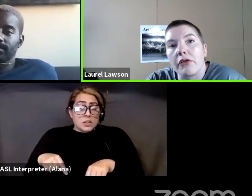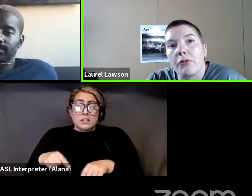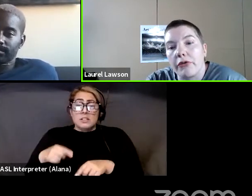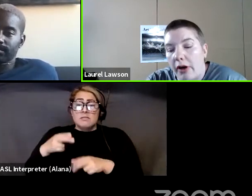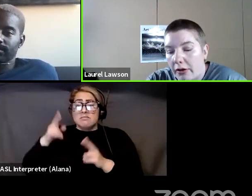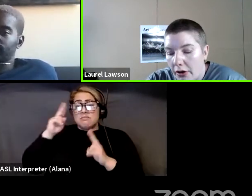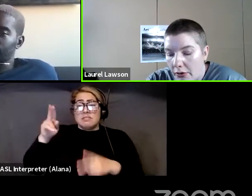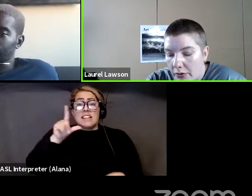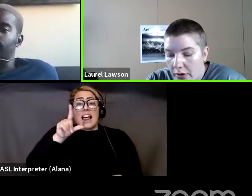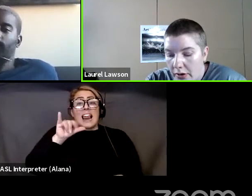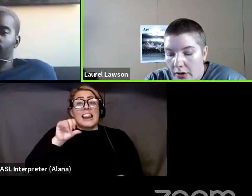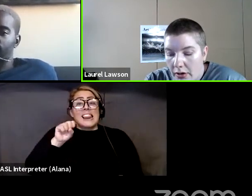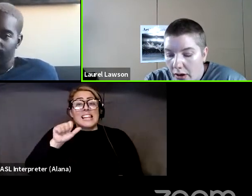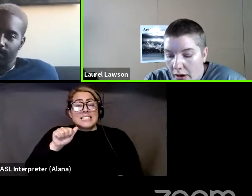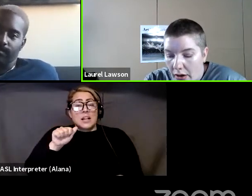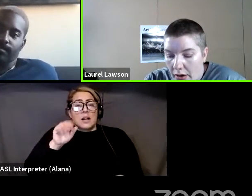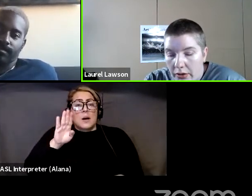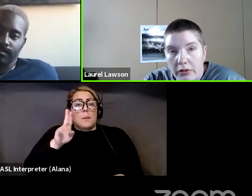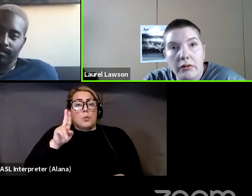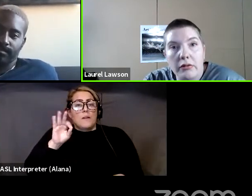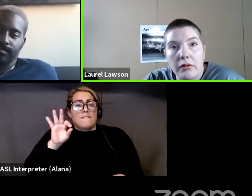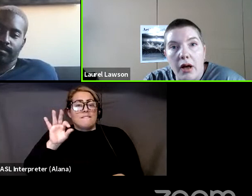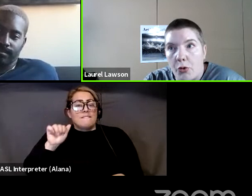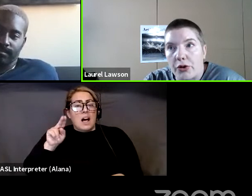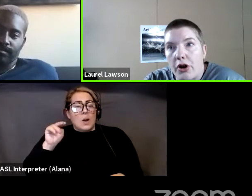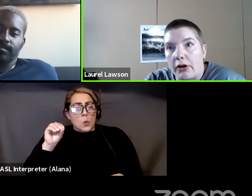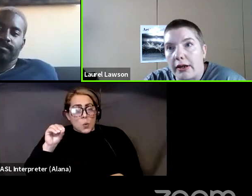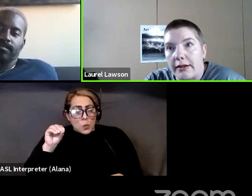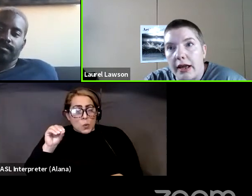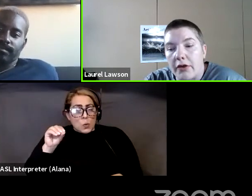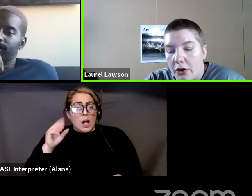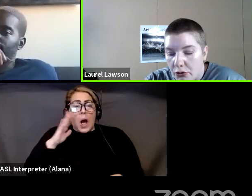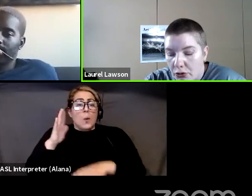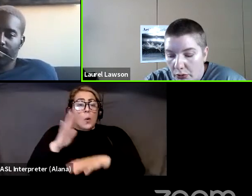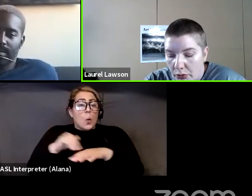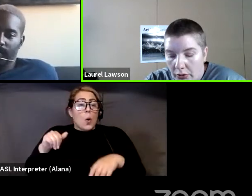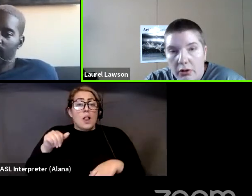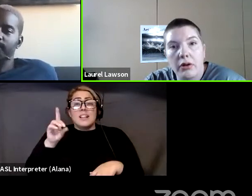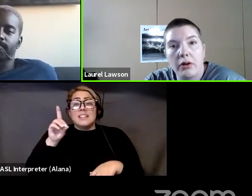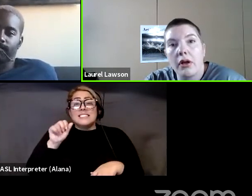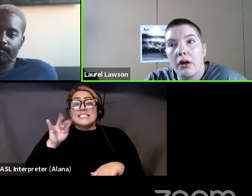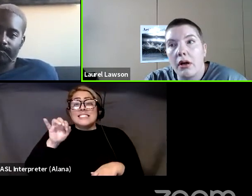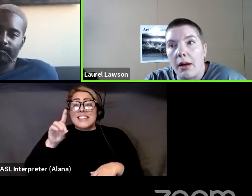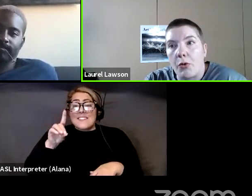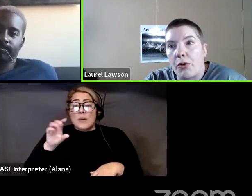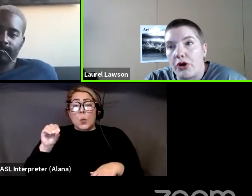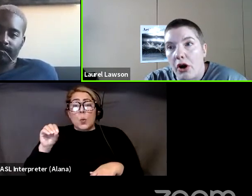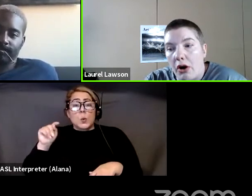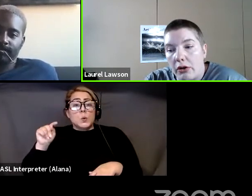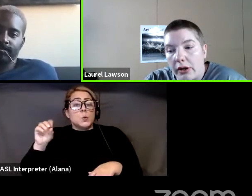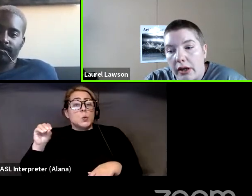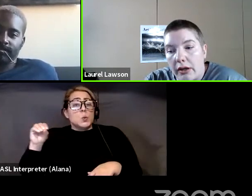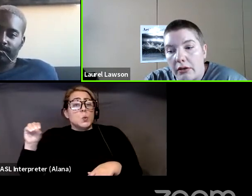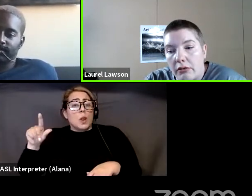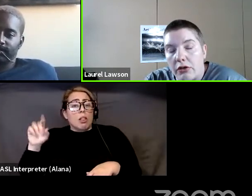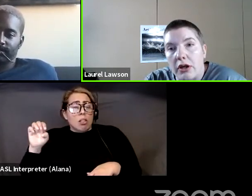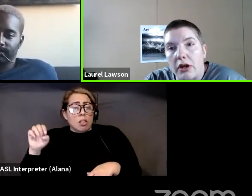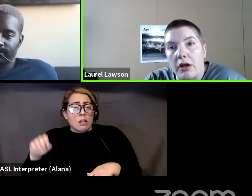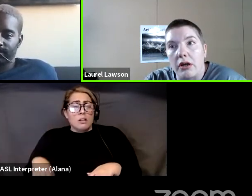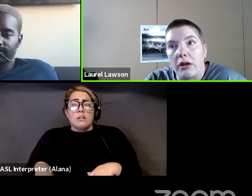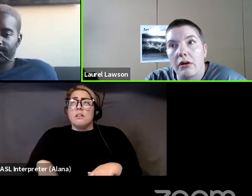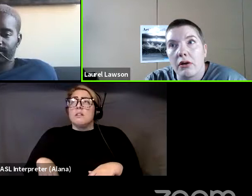Lisa Bufano. I'm going to call in David O'Toole. I'm going to call